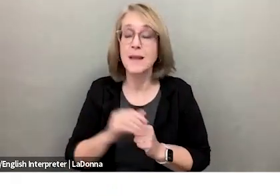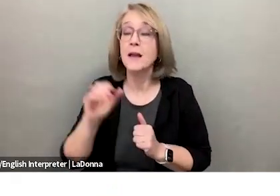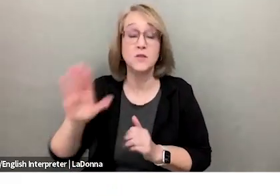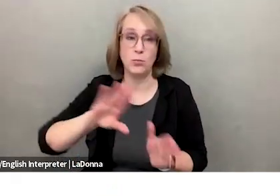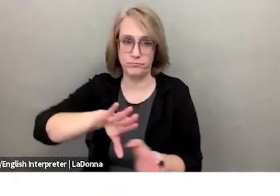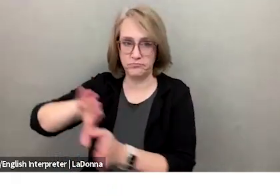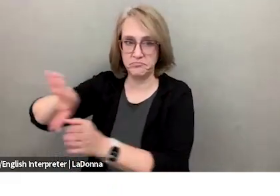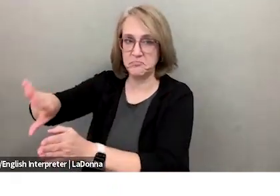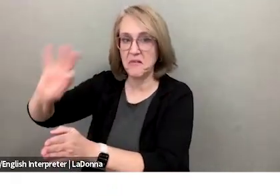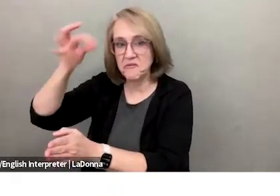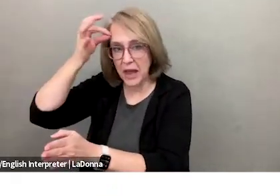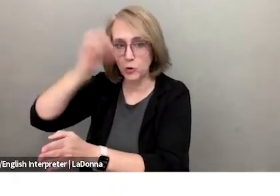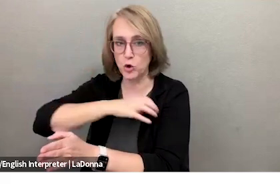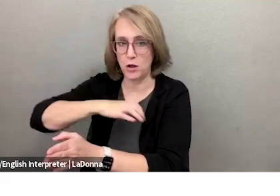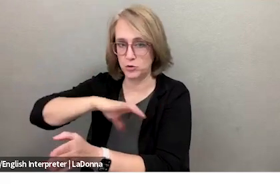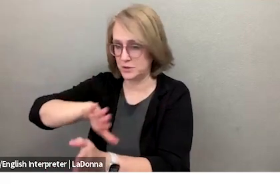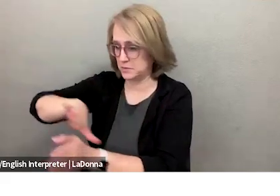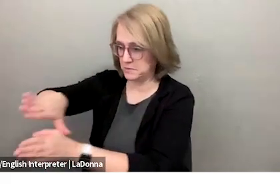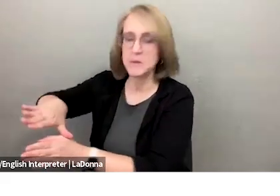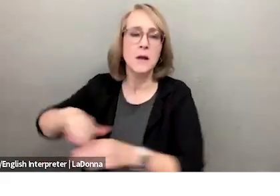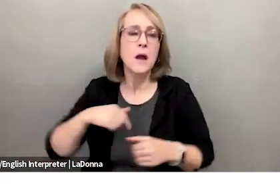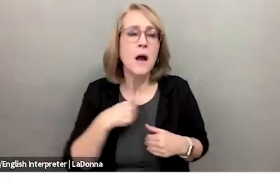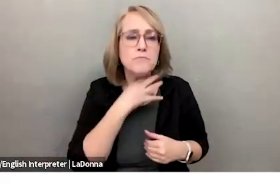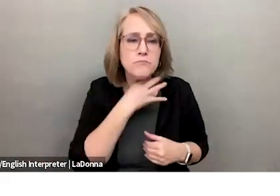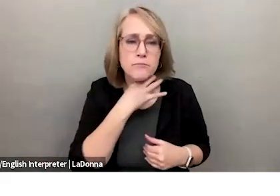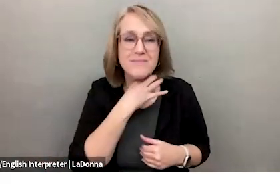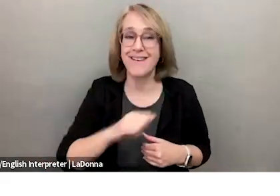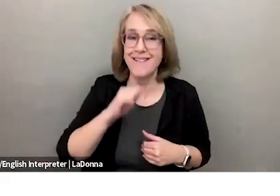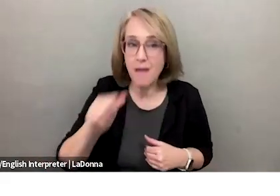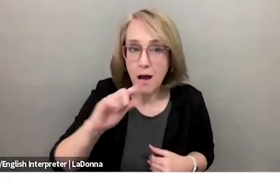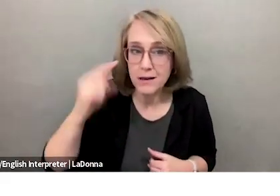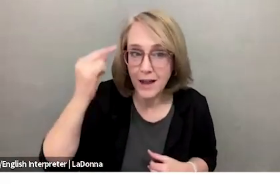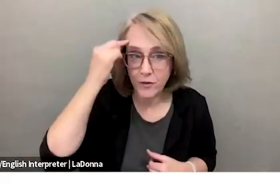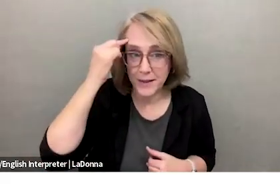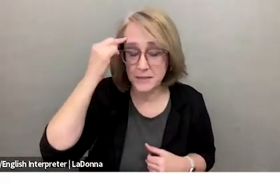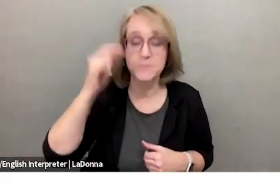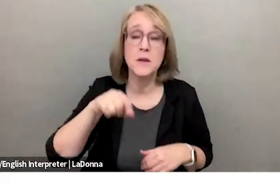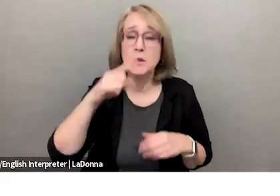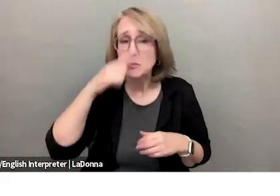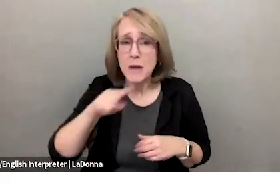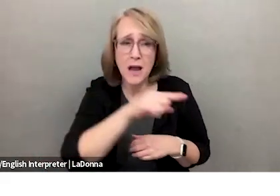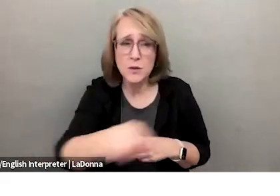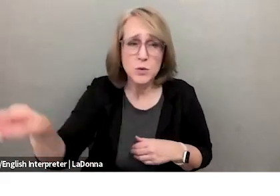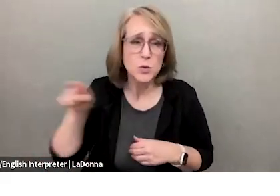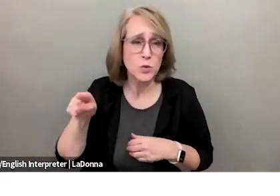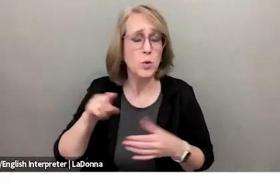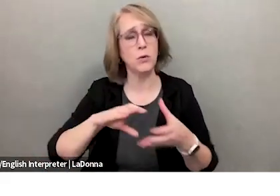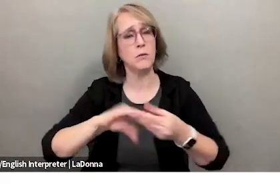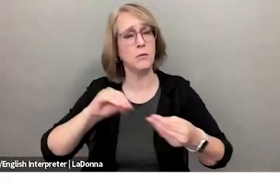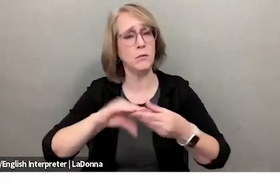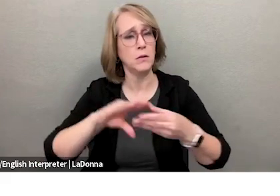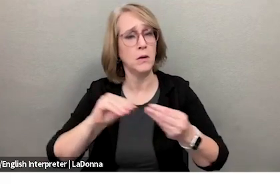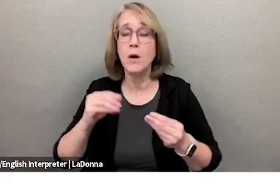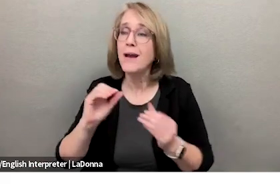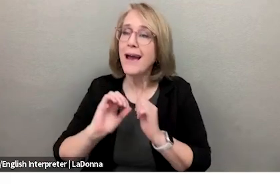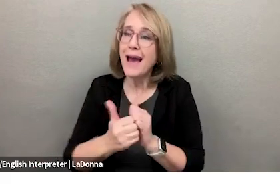federal government or Congress, can our panelists spend a minute or two just to recap or give us a sense of what you feel we should be doing more